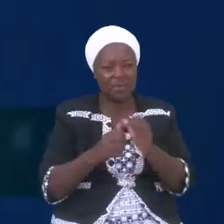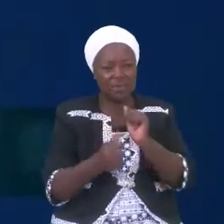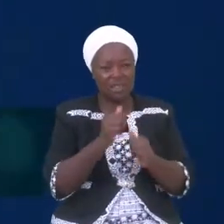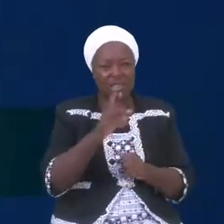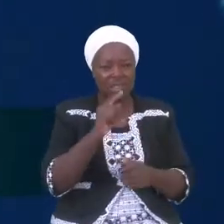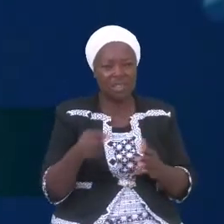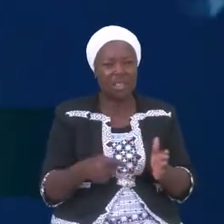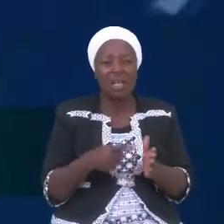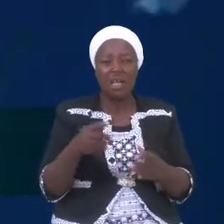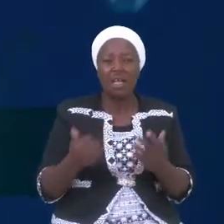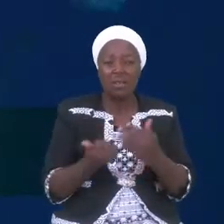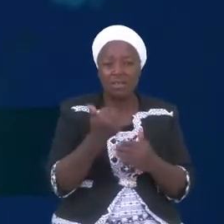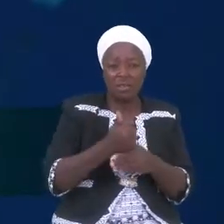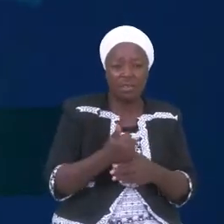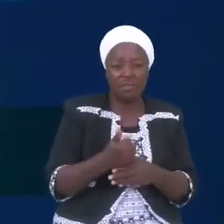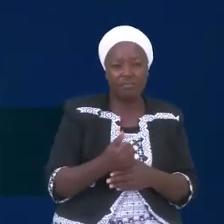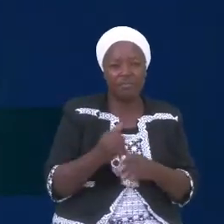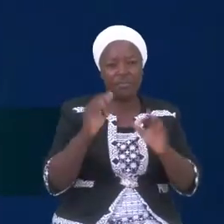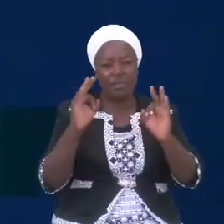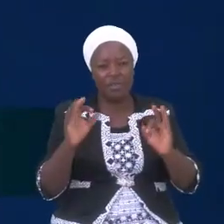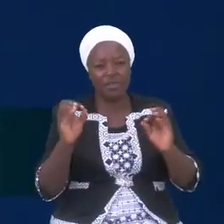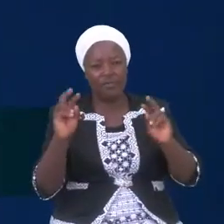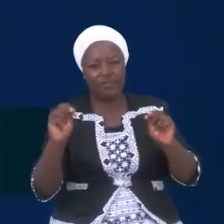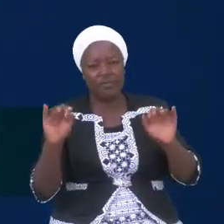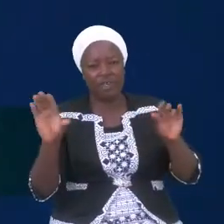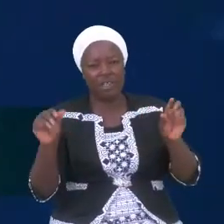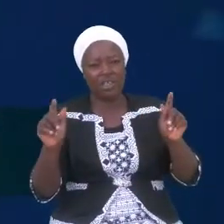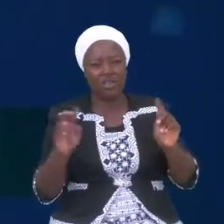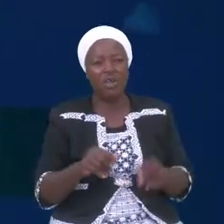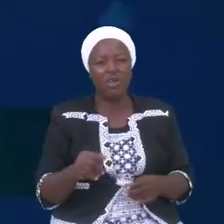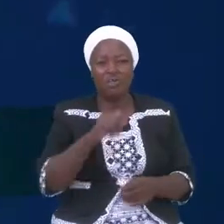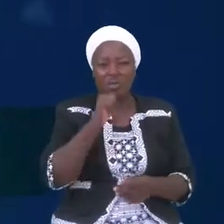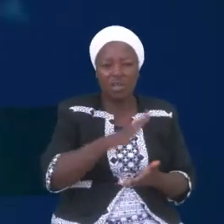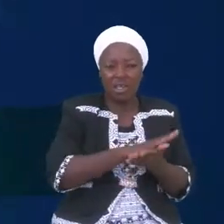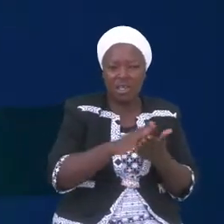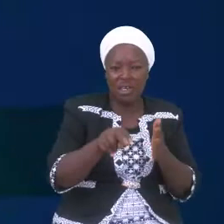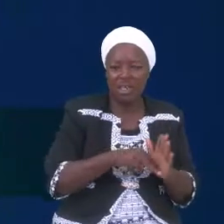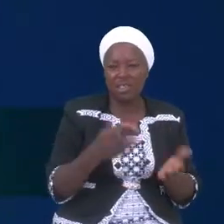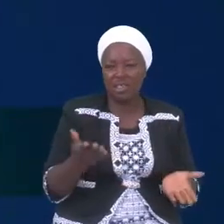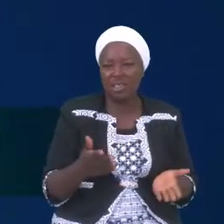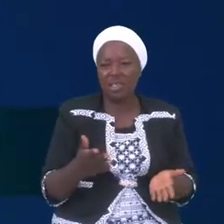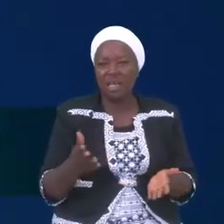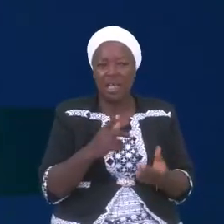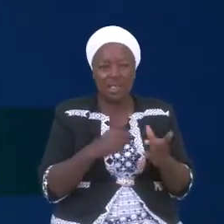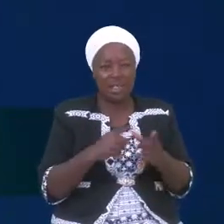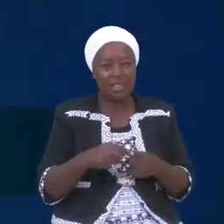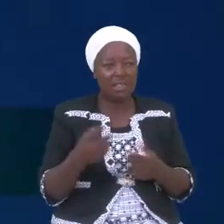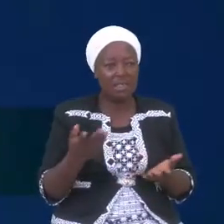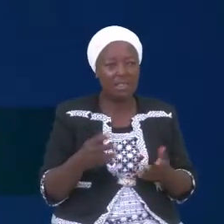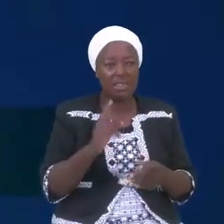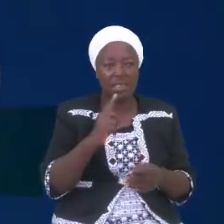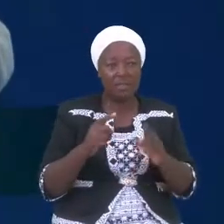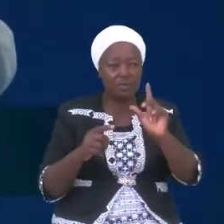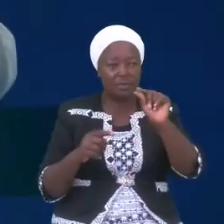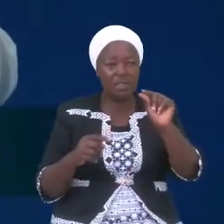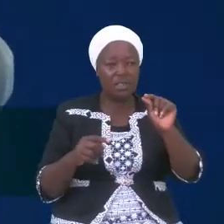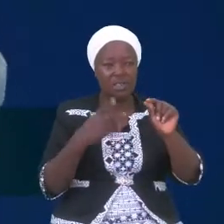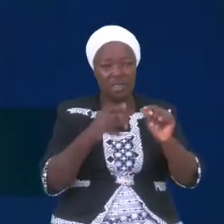fornication, uncleanness, lasciviousness. Look at verse 20. It says idolatry, witchcraft, hatred,